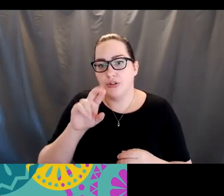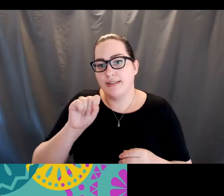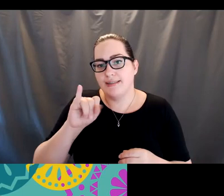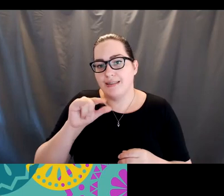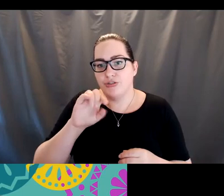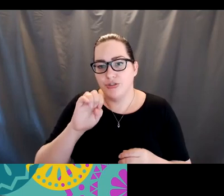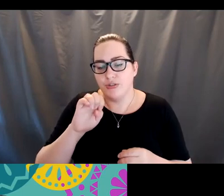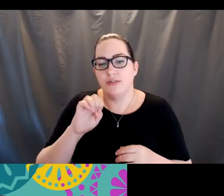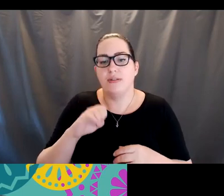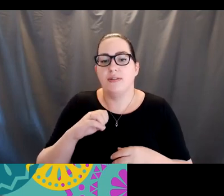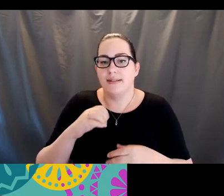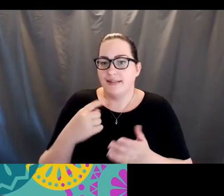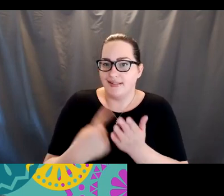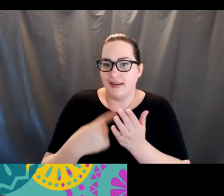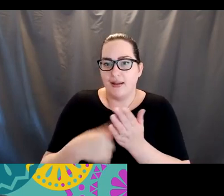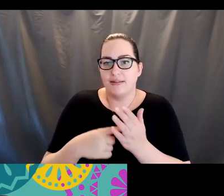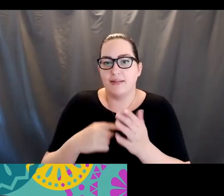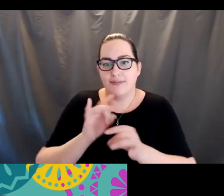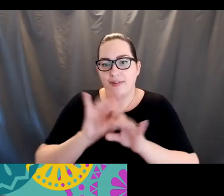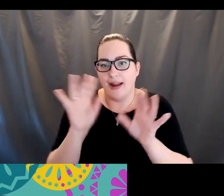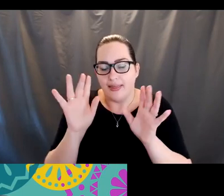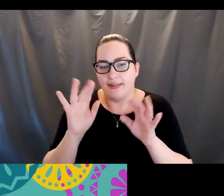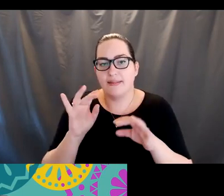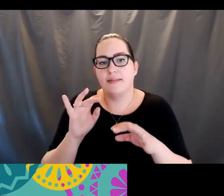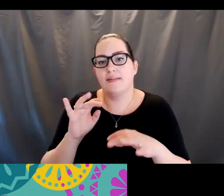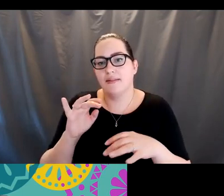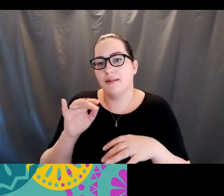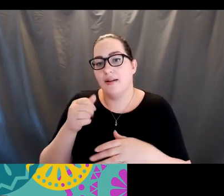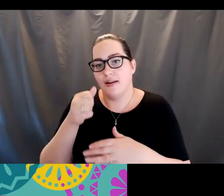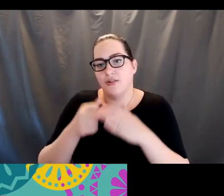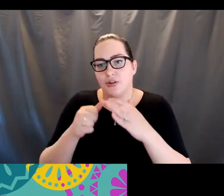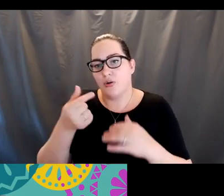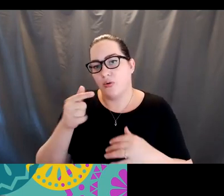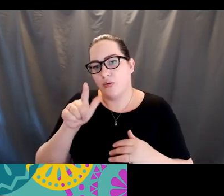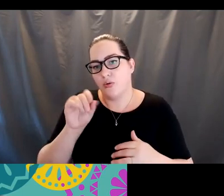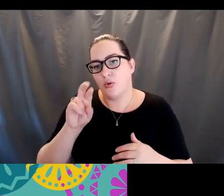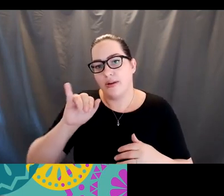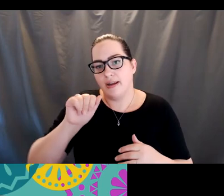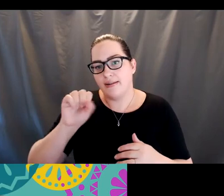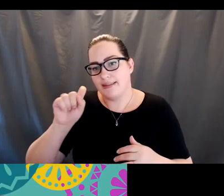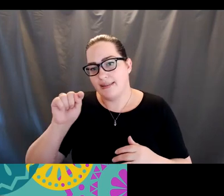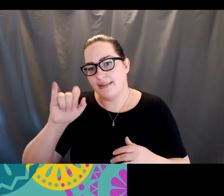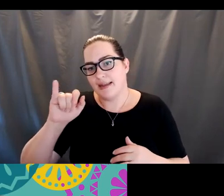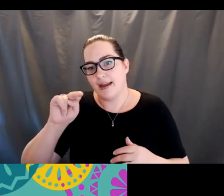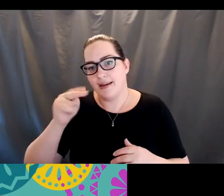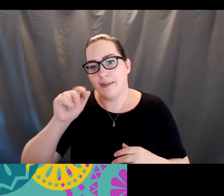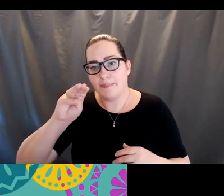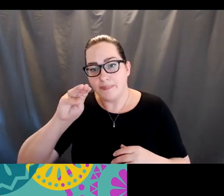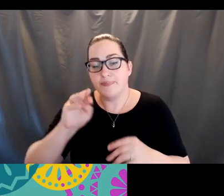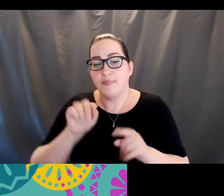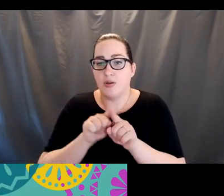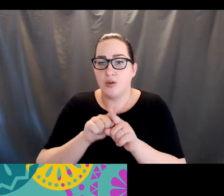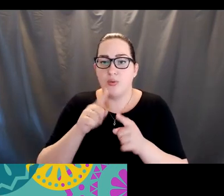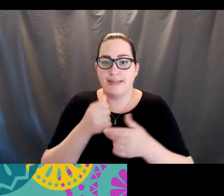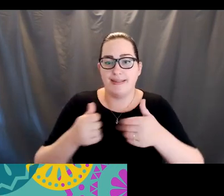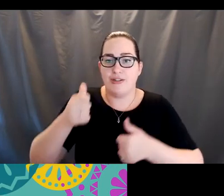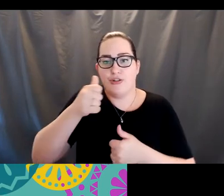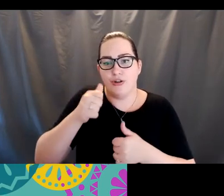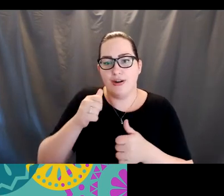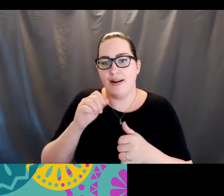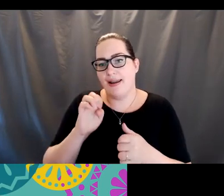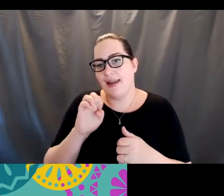and conflict originated by Gloria Steinem in the Women's Media Center, and senior editor of the Committee to Protect